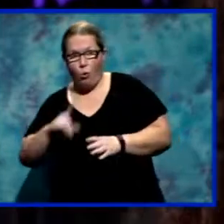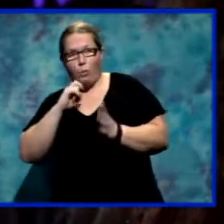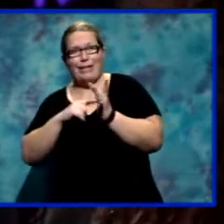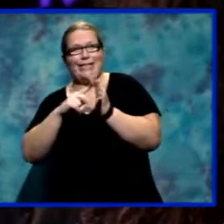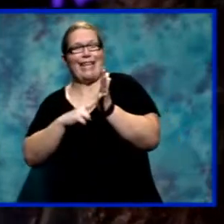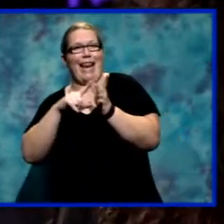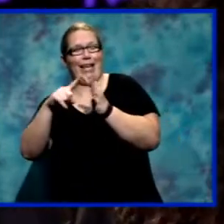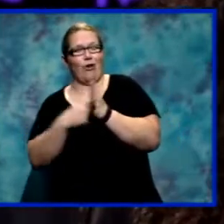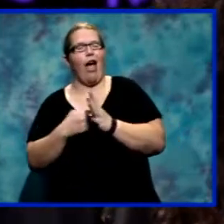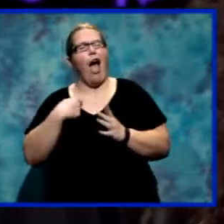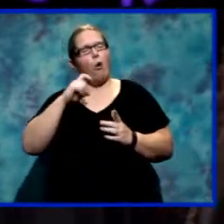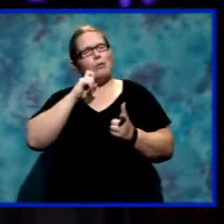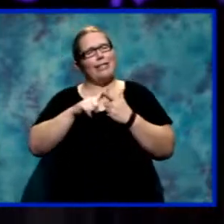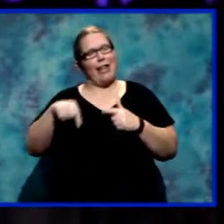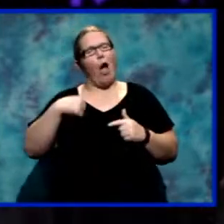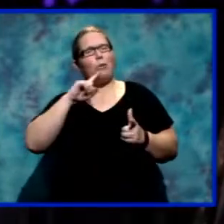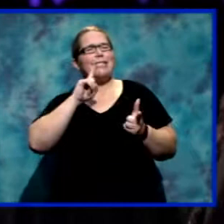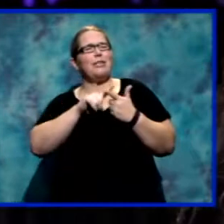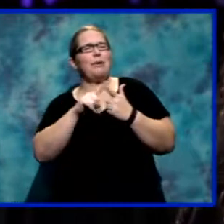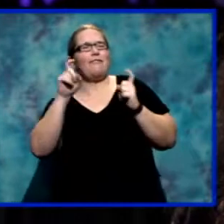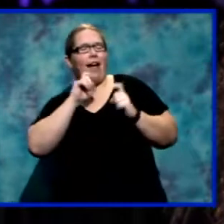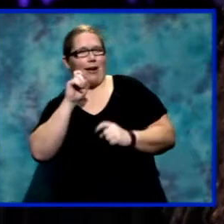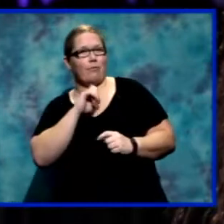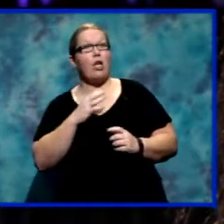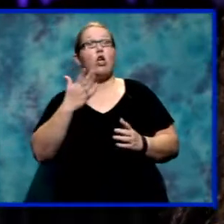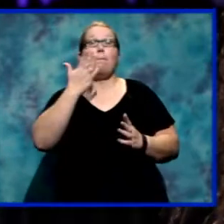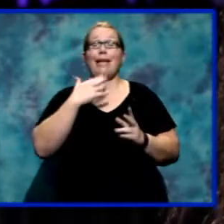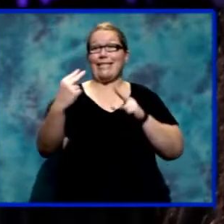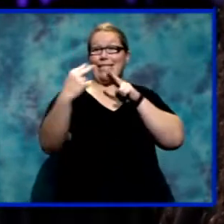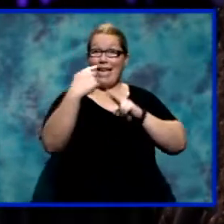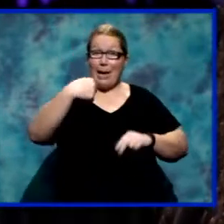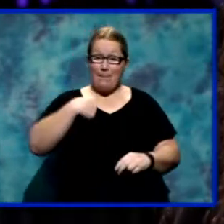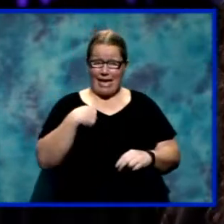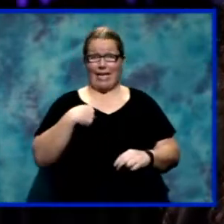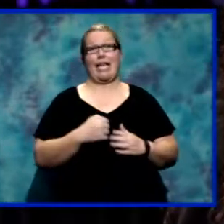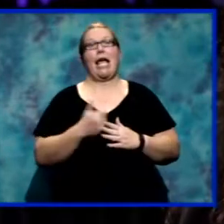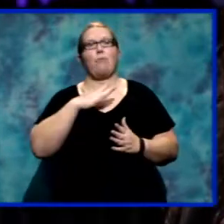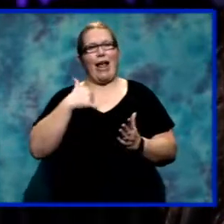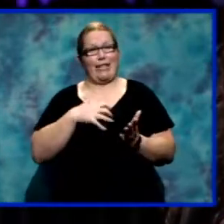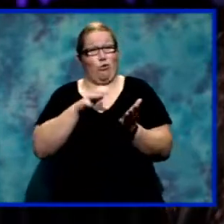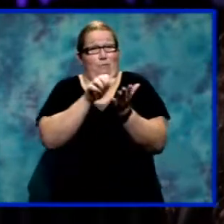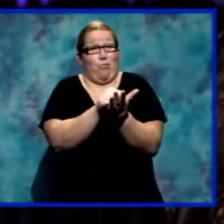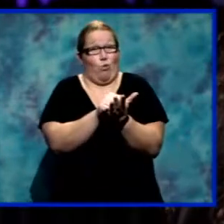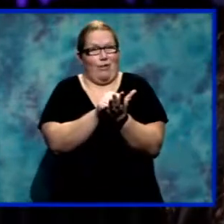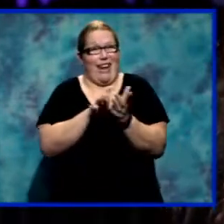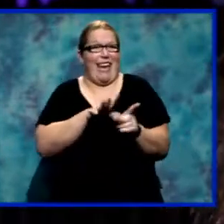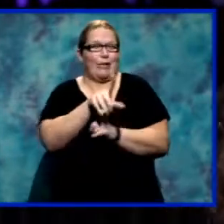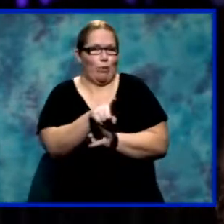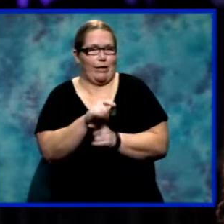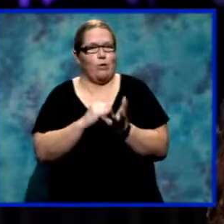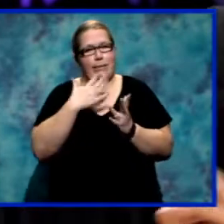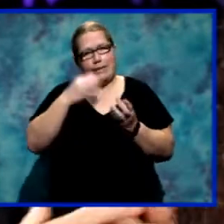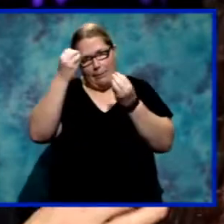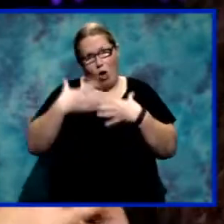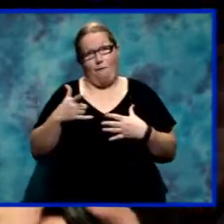fun. Yeah, I'll still be fun though. I love it. So please come and see me because I need to book it in next week. Thank